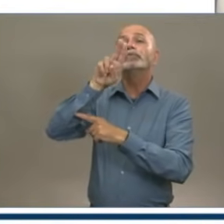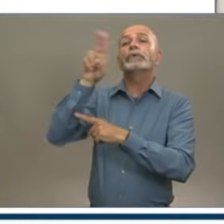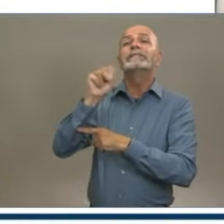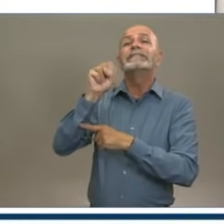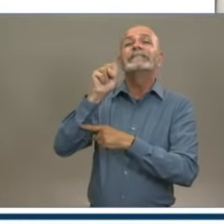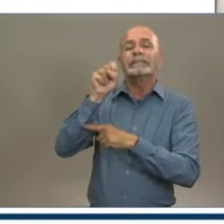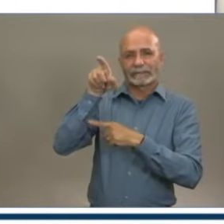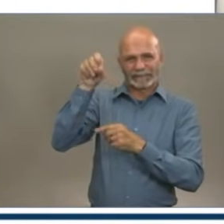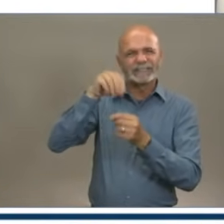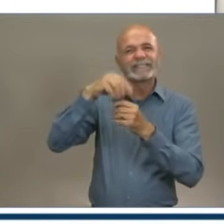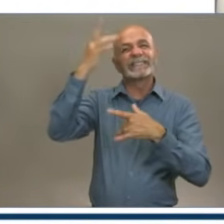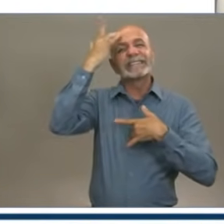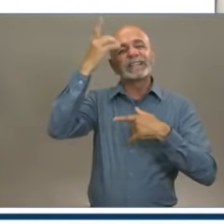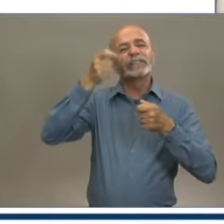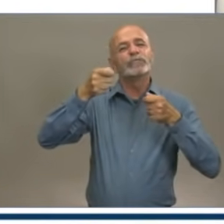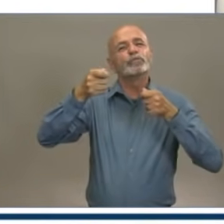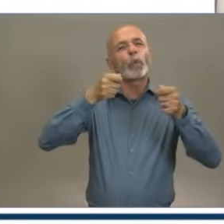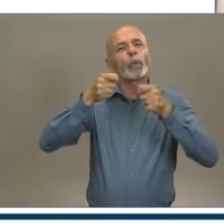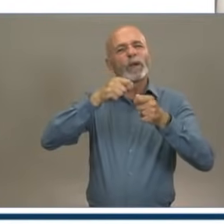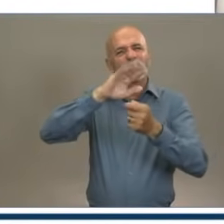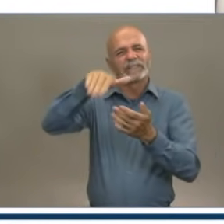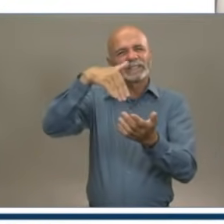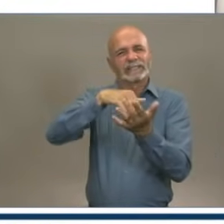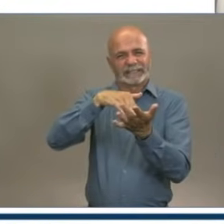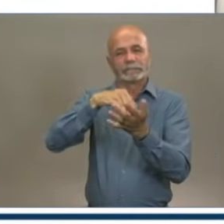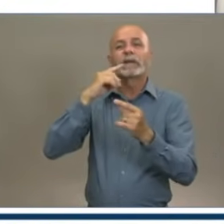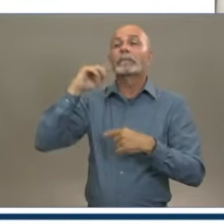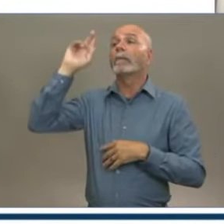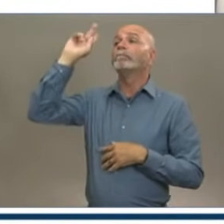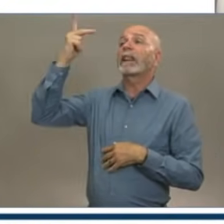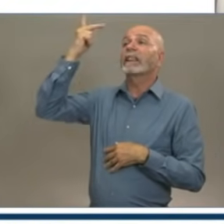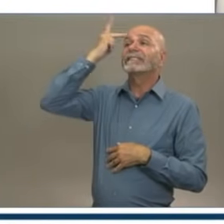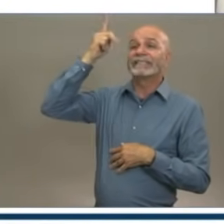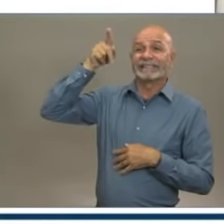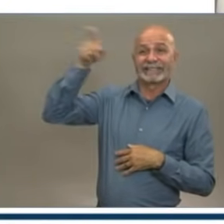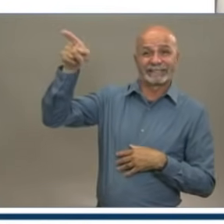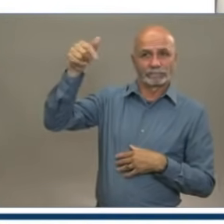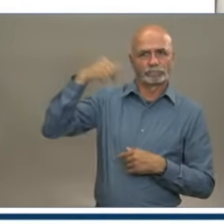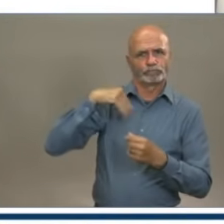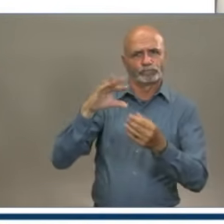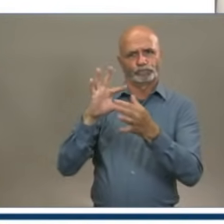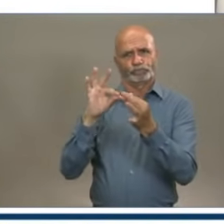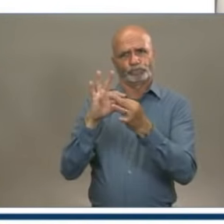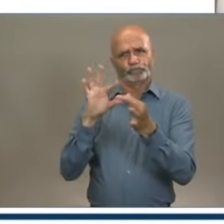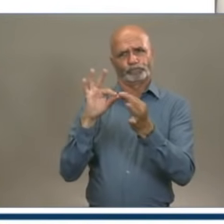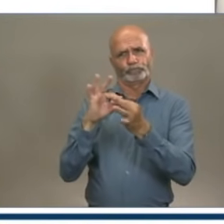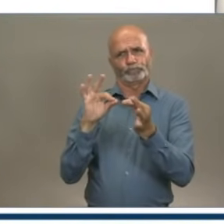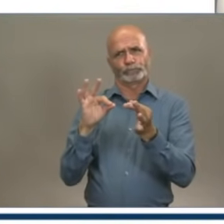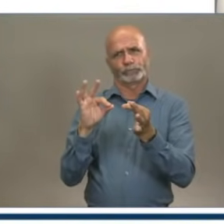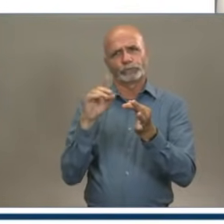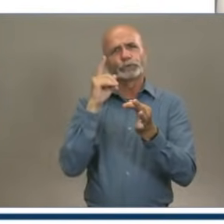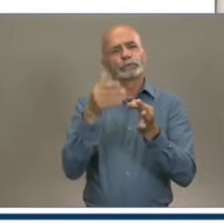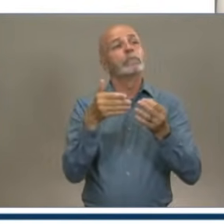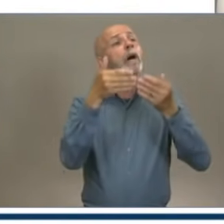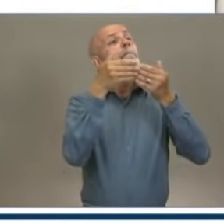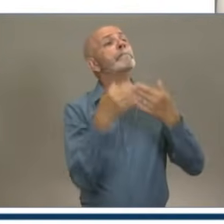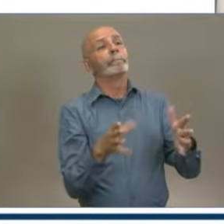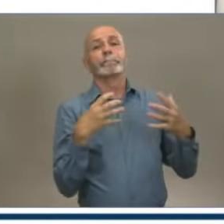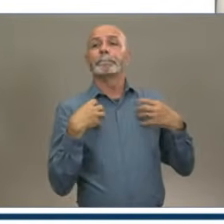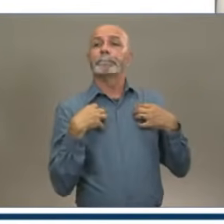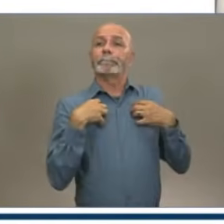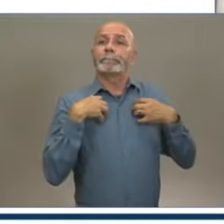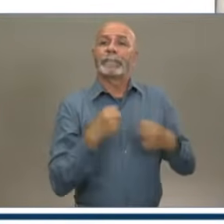which says that politicians should not be the face of the messaging, and that instead it should be public health officials who are trusted, like